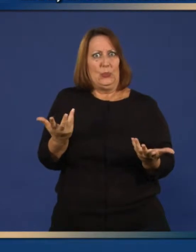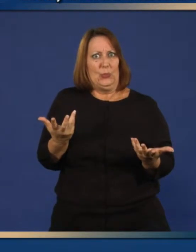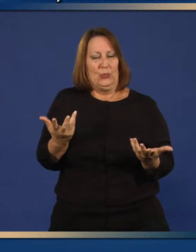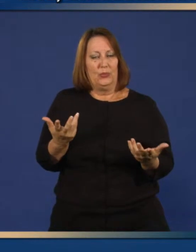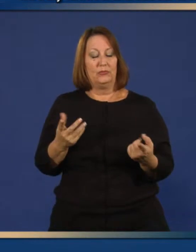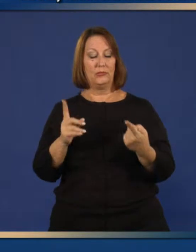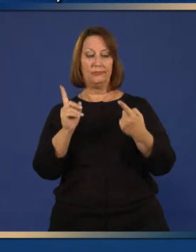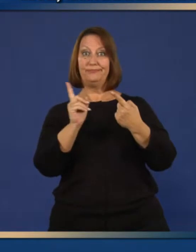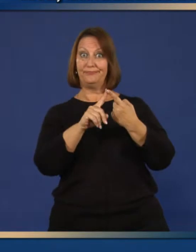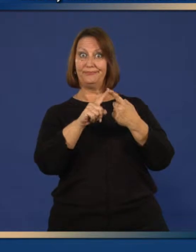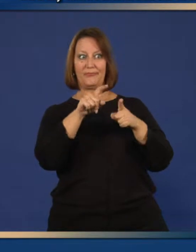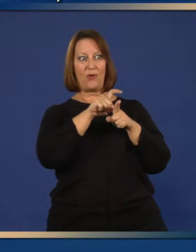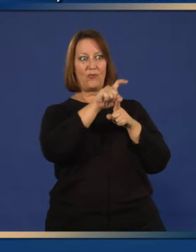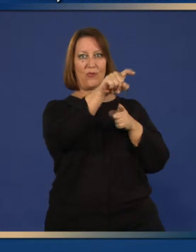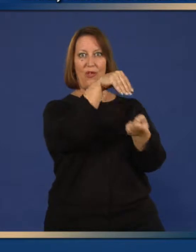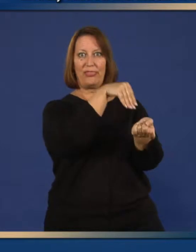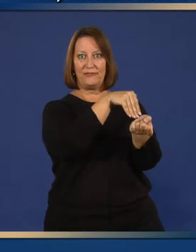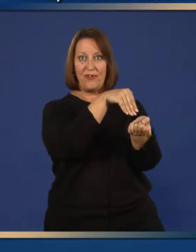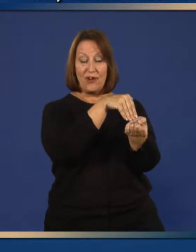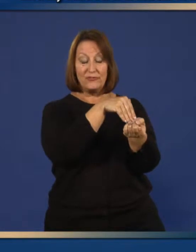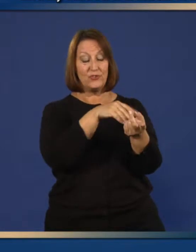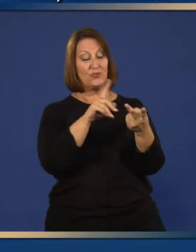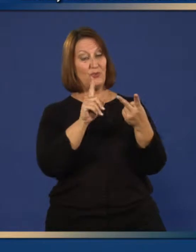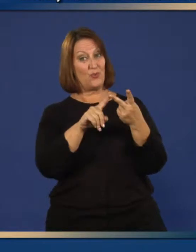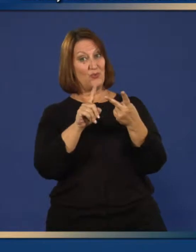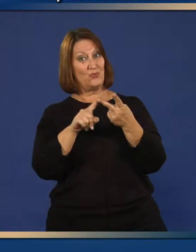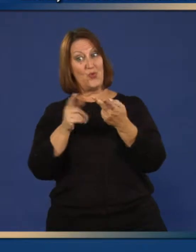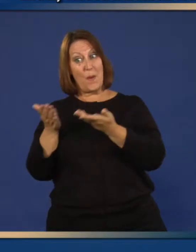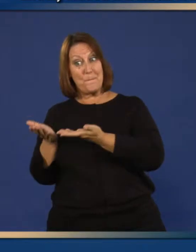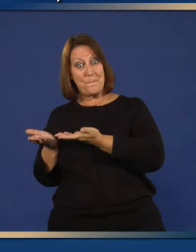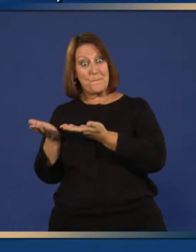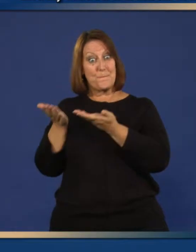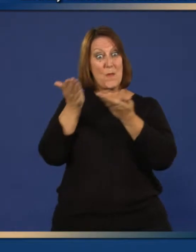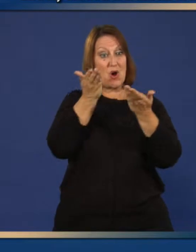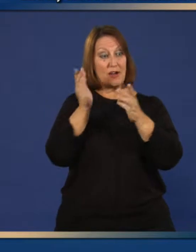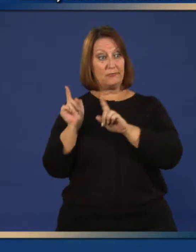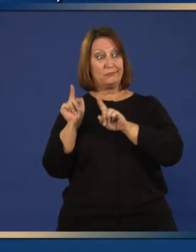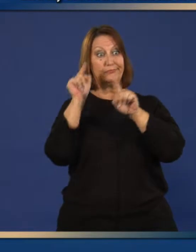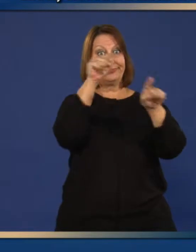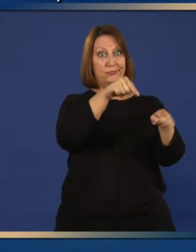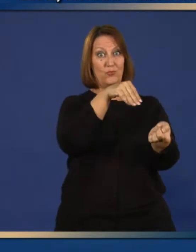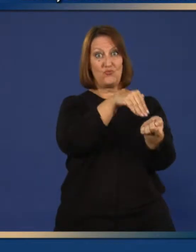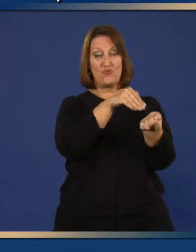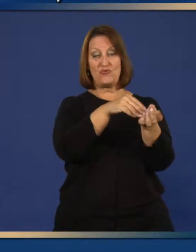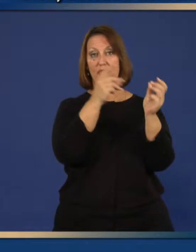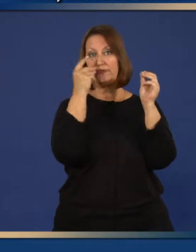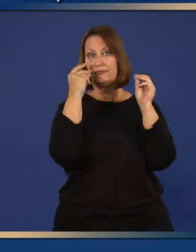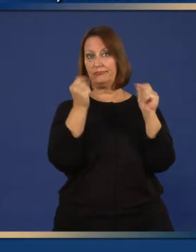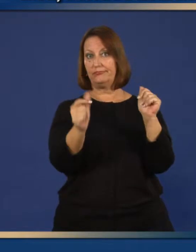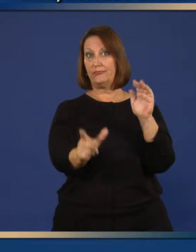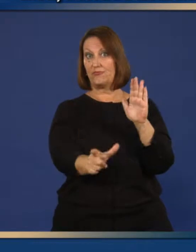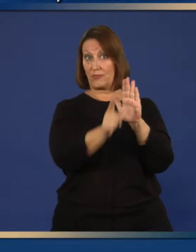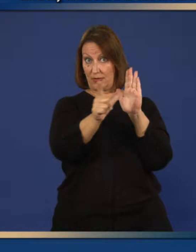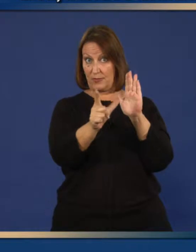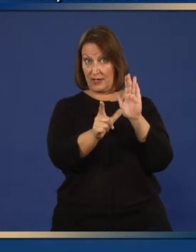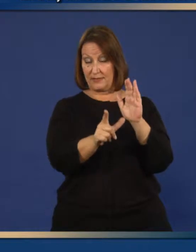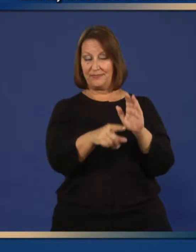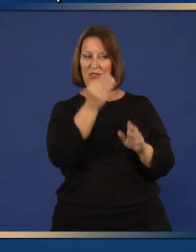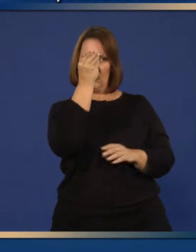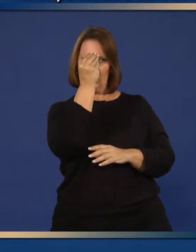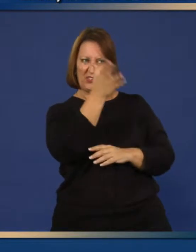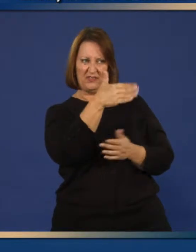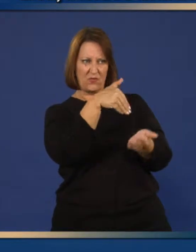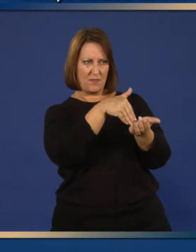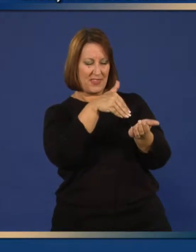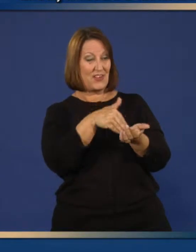Call a doctor or get the person to a doctor right away. Tell the doctor what happened, the date